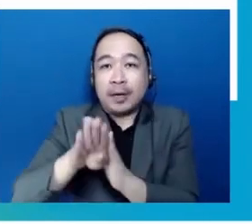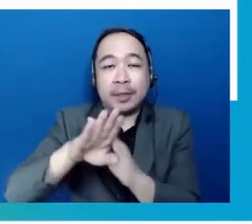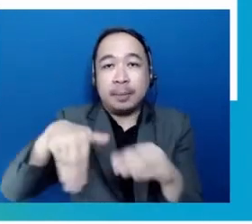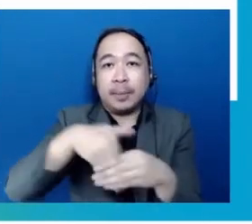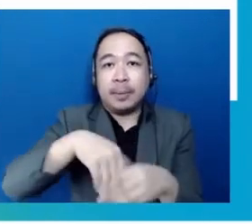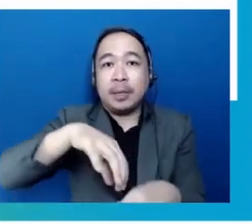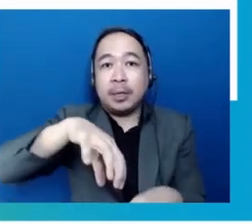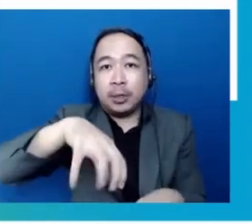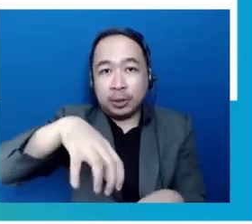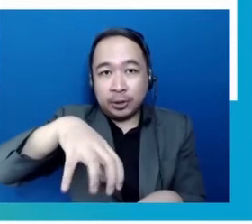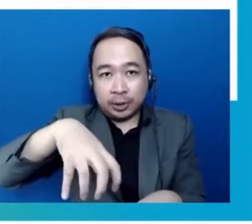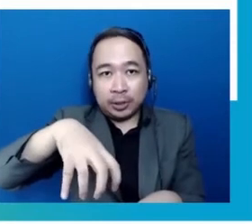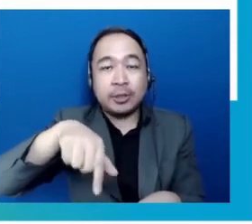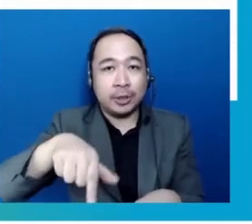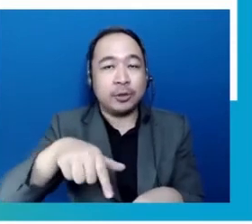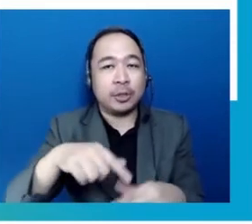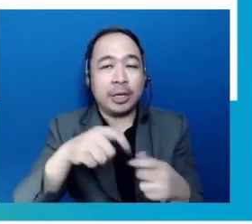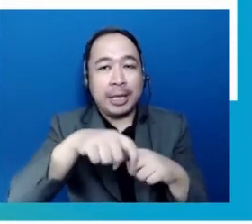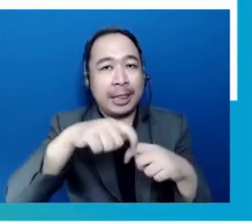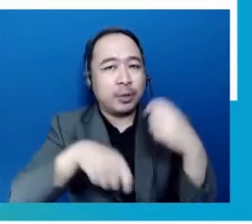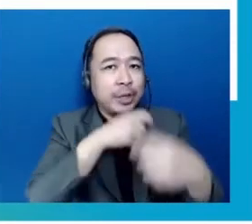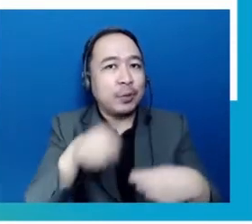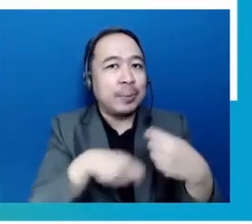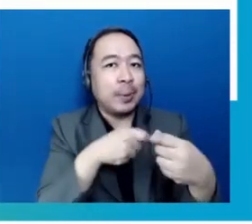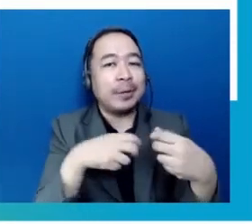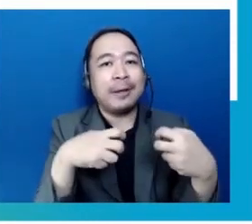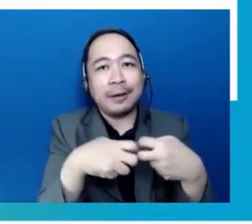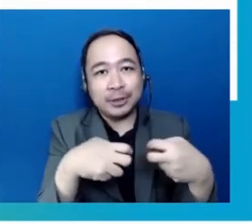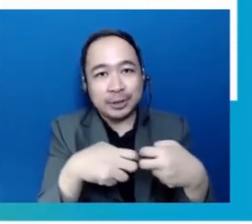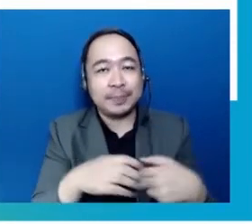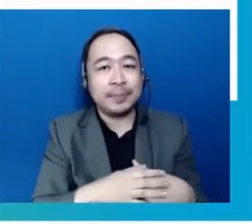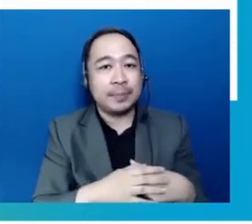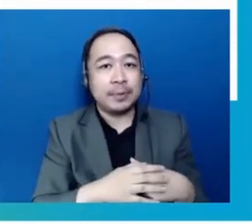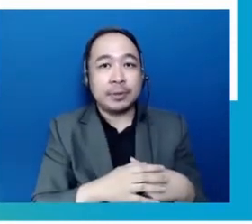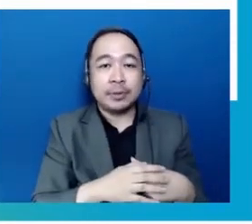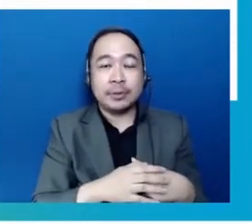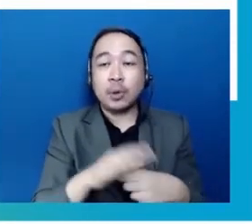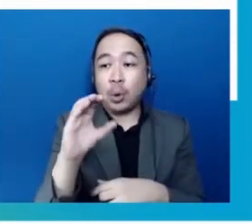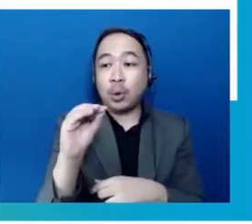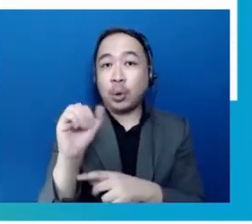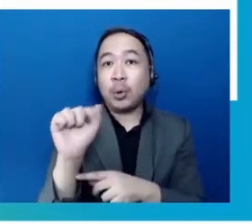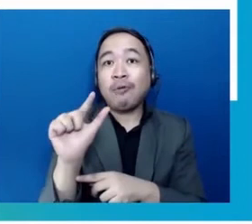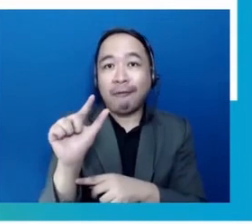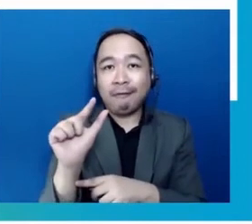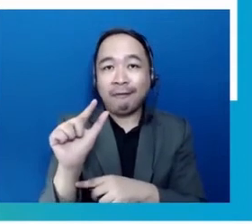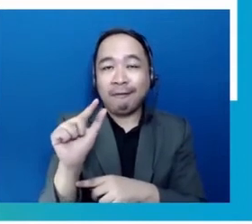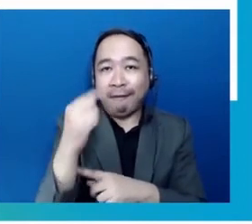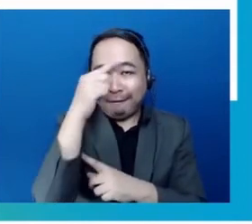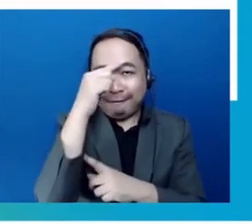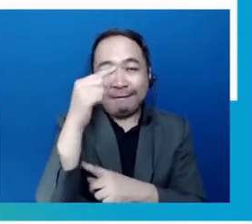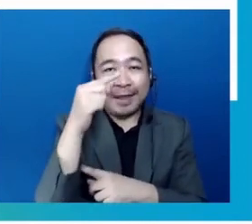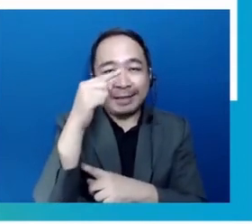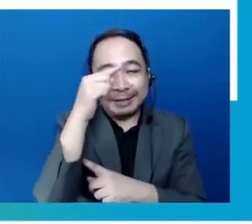and reliable energy. So concerning coal, as you know, once again, while our new energy policy is